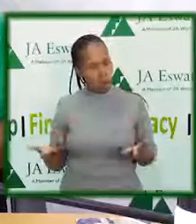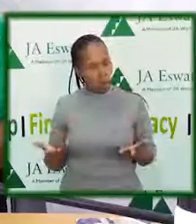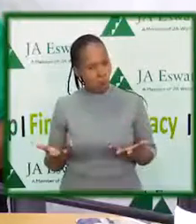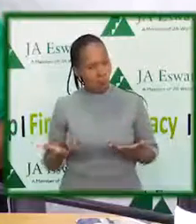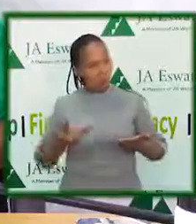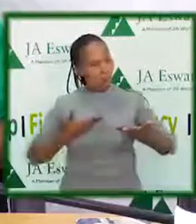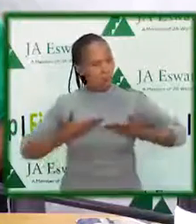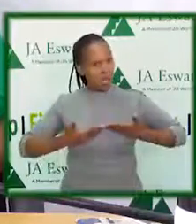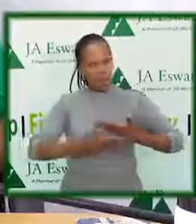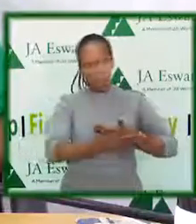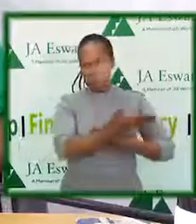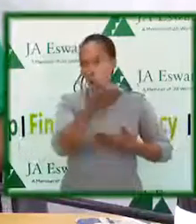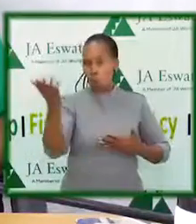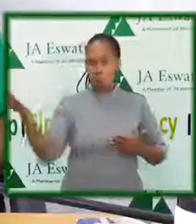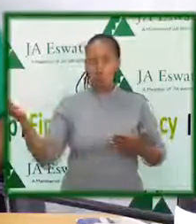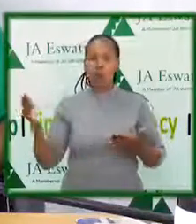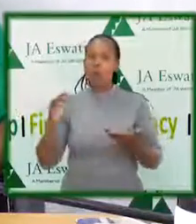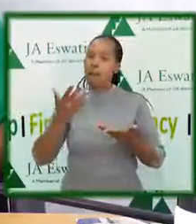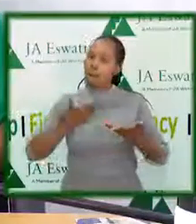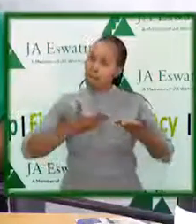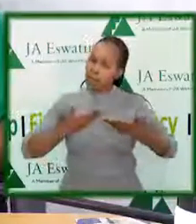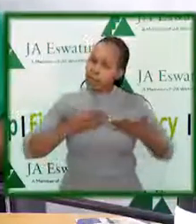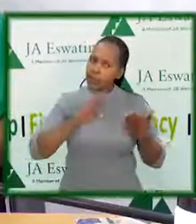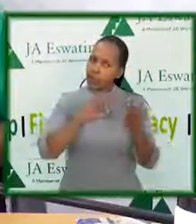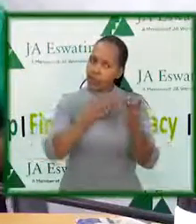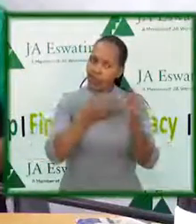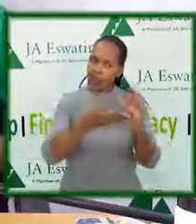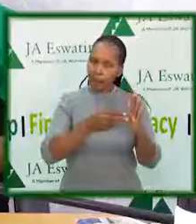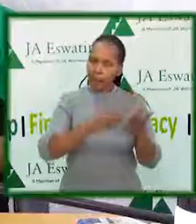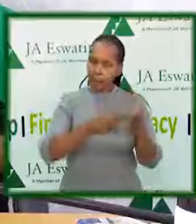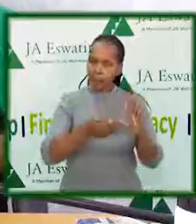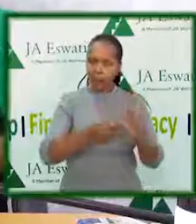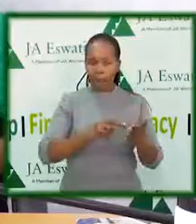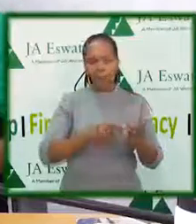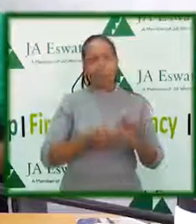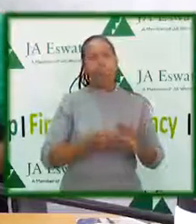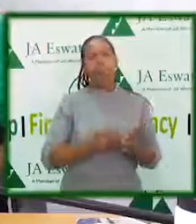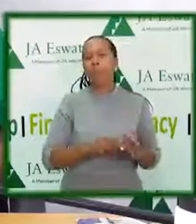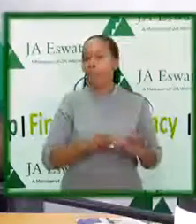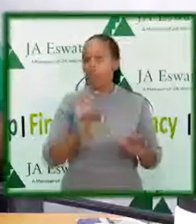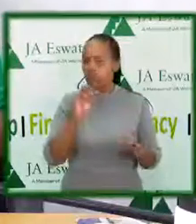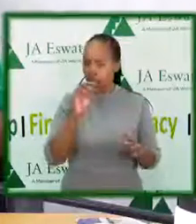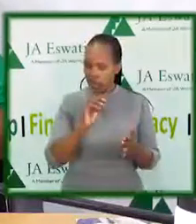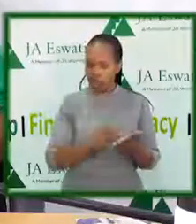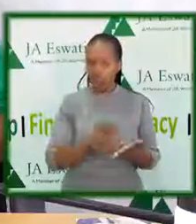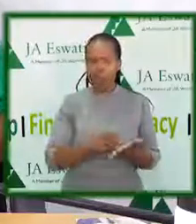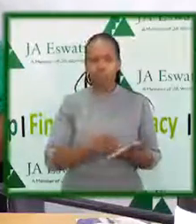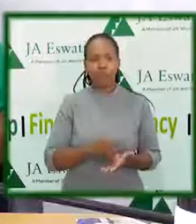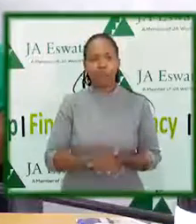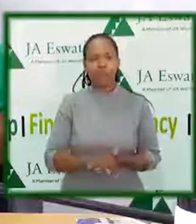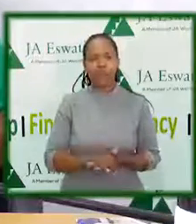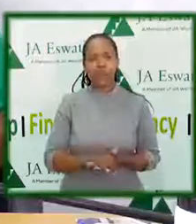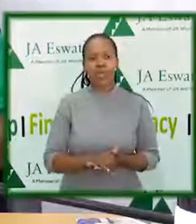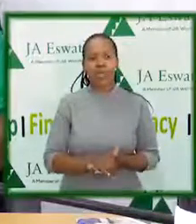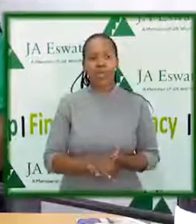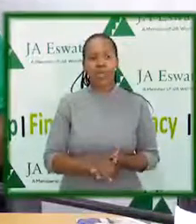exist without the business plan. It is worth mentioning that if you don't have a business plan, as I'm sure in